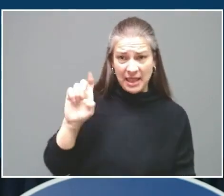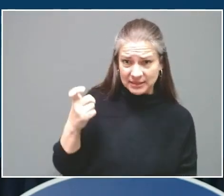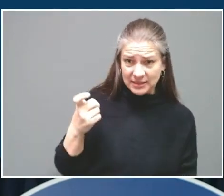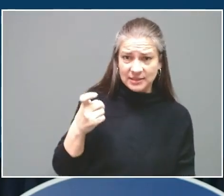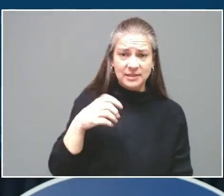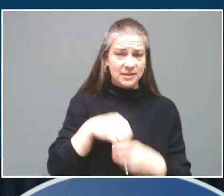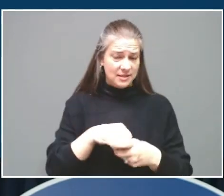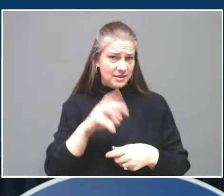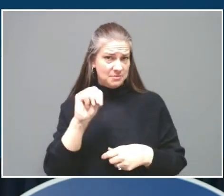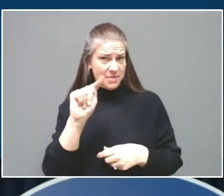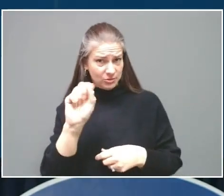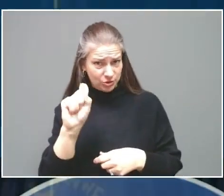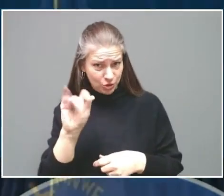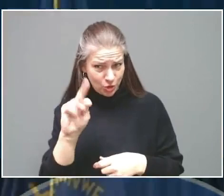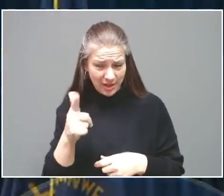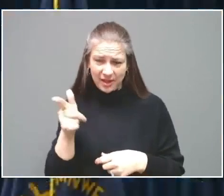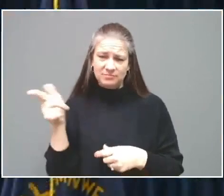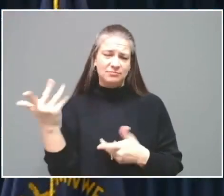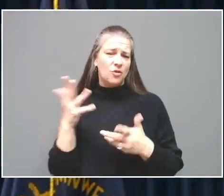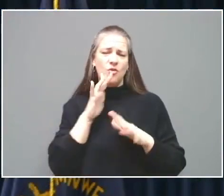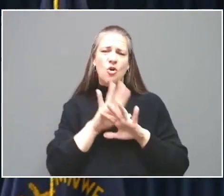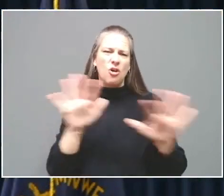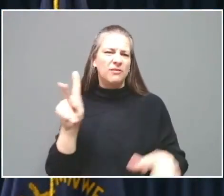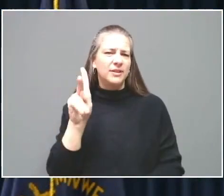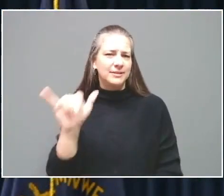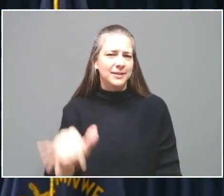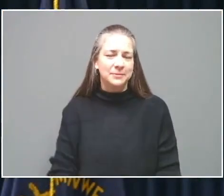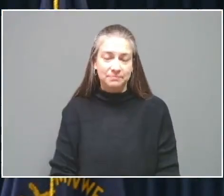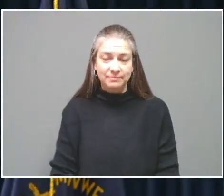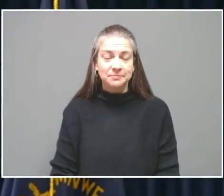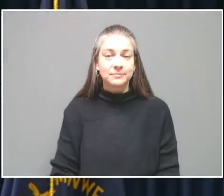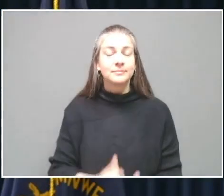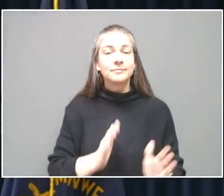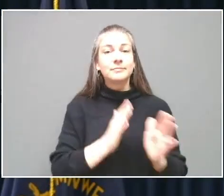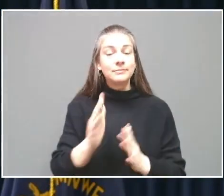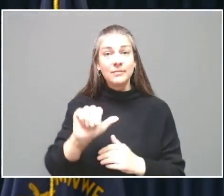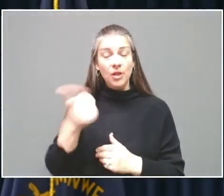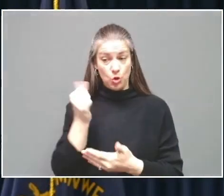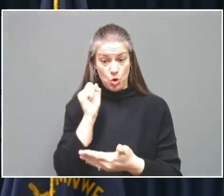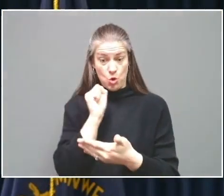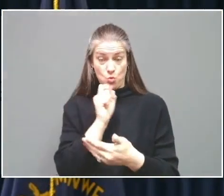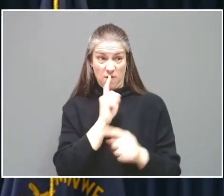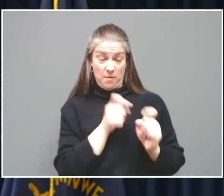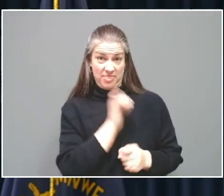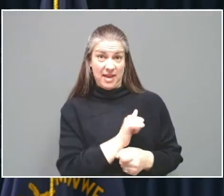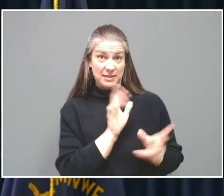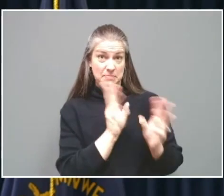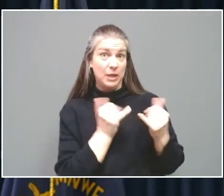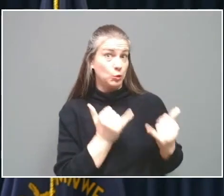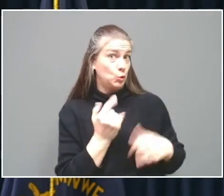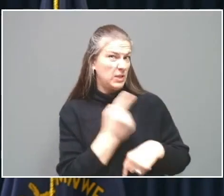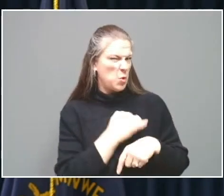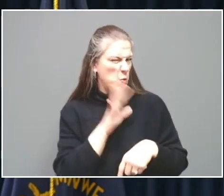growing their presence all across Kentucky. Other approvals from that meeting today that we will see more